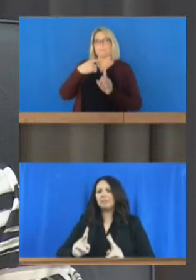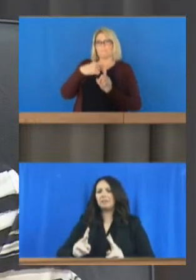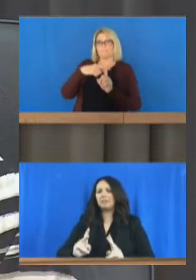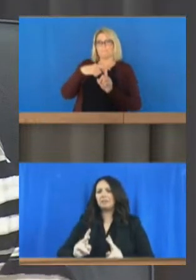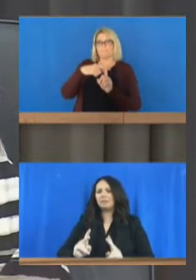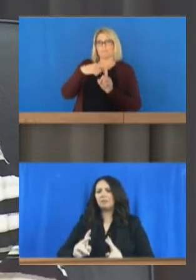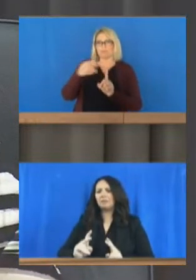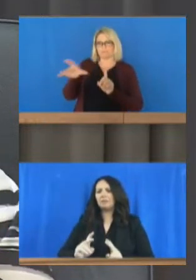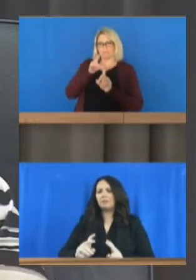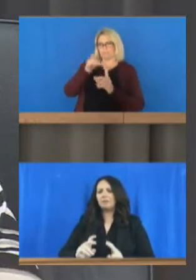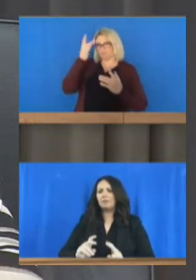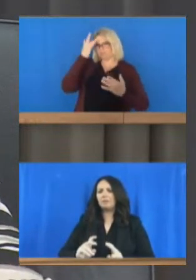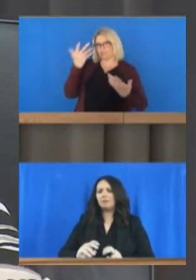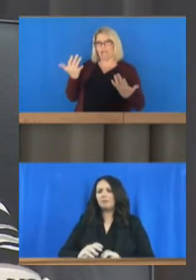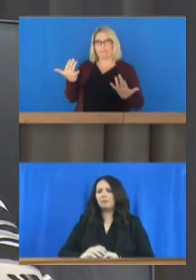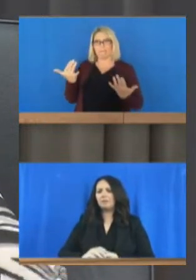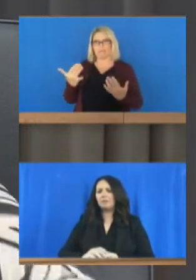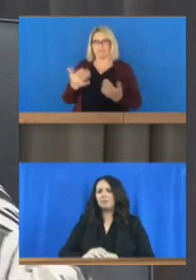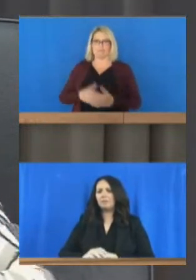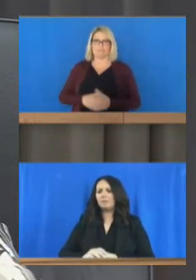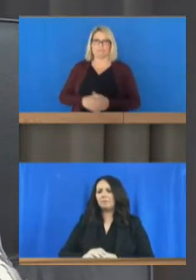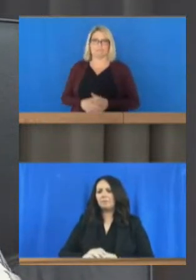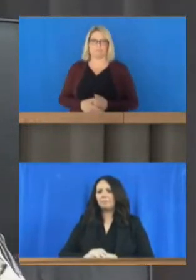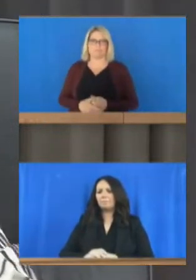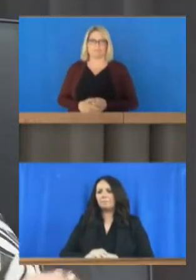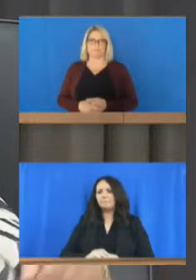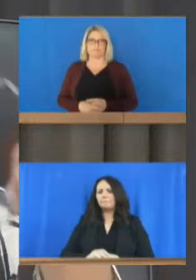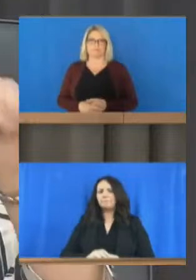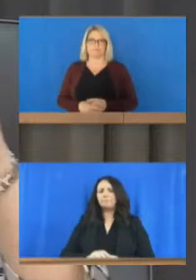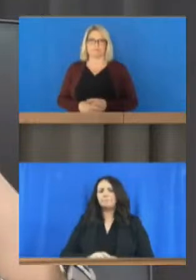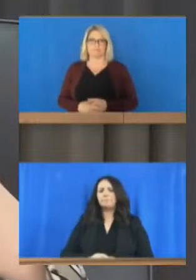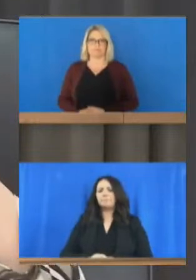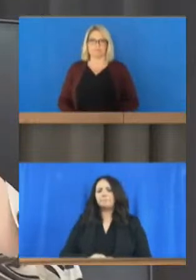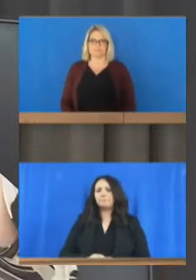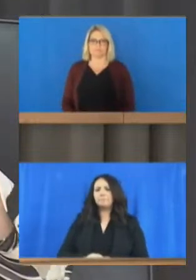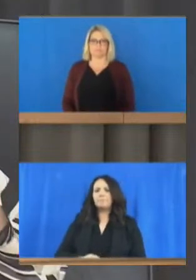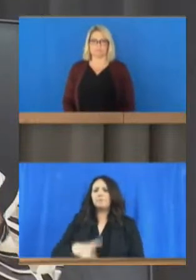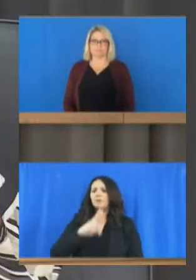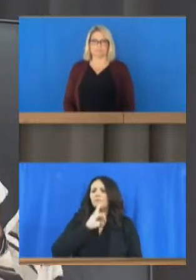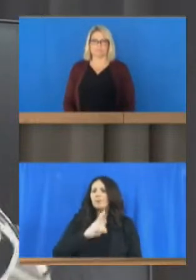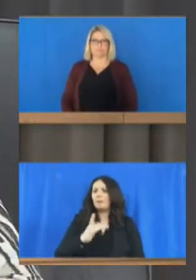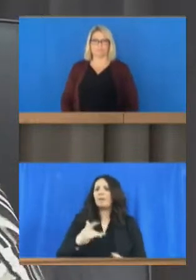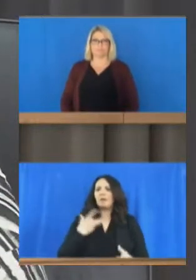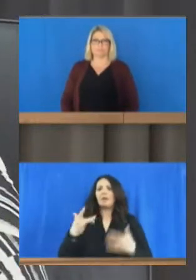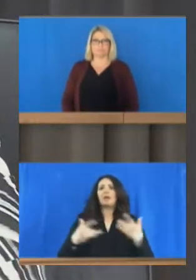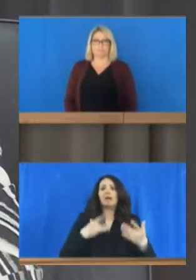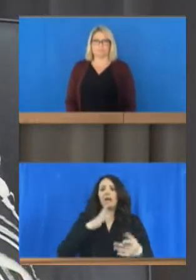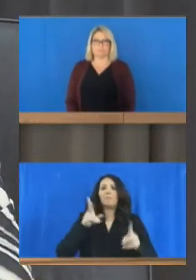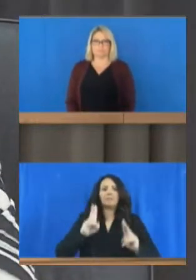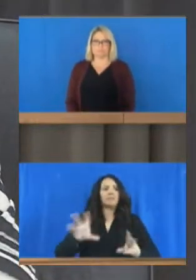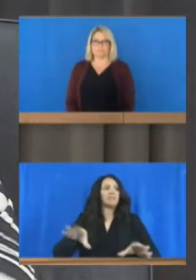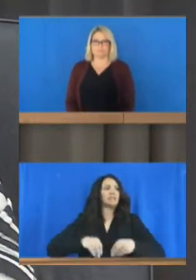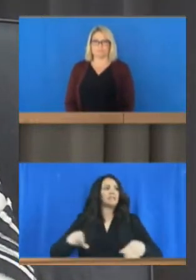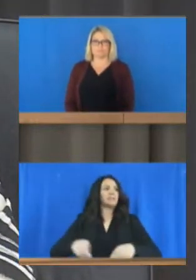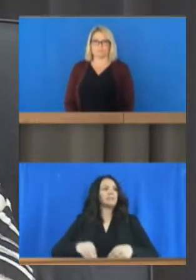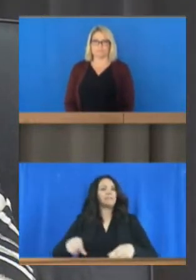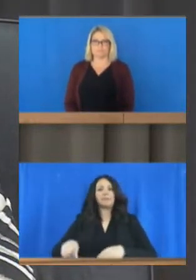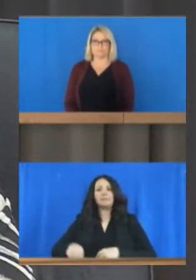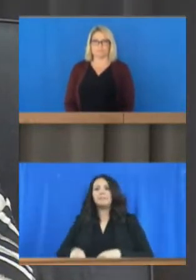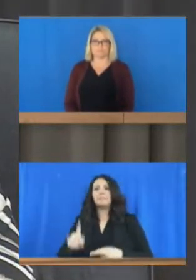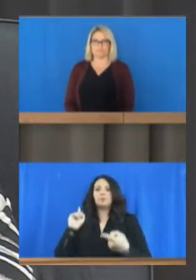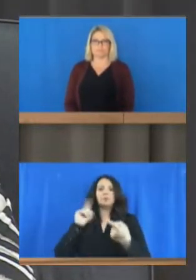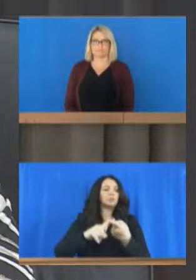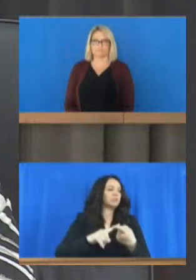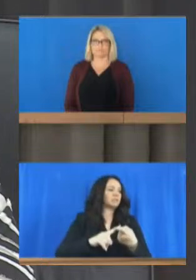Yes, for Dr. Russell again. How many COVID-19 positive cases do we have here in New Brunswick